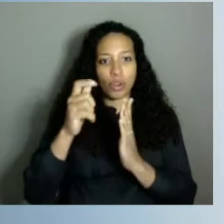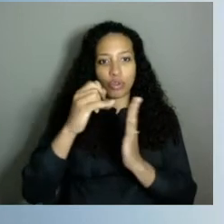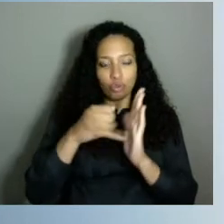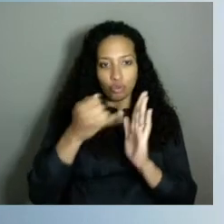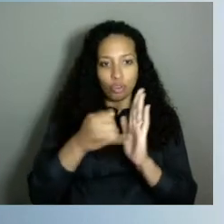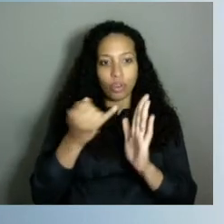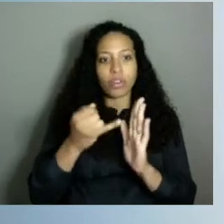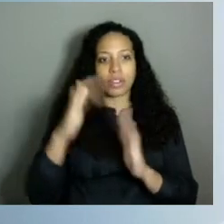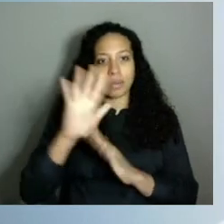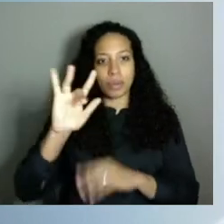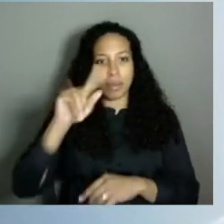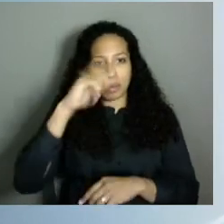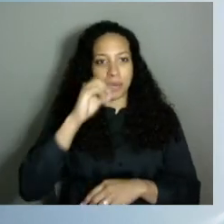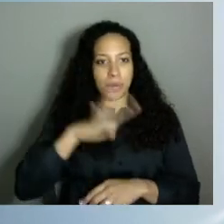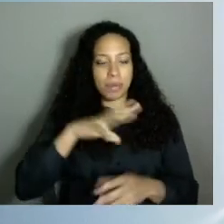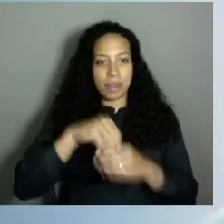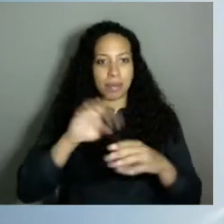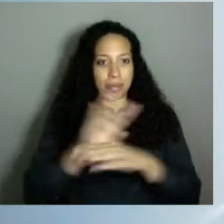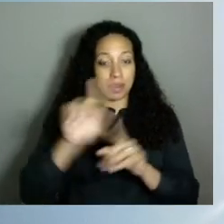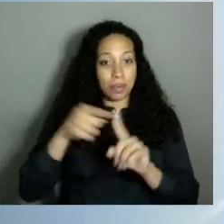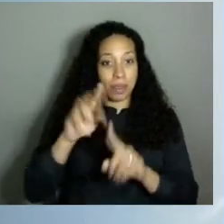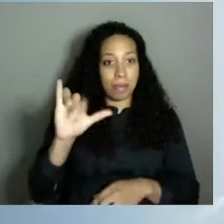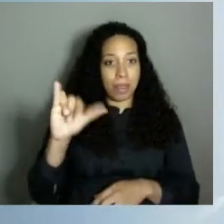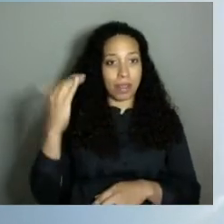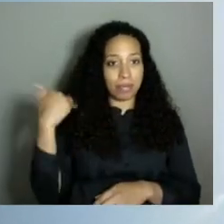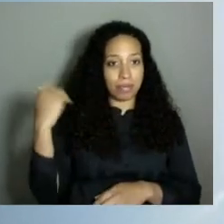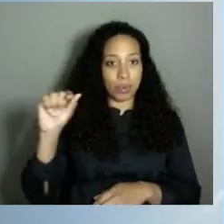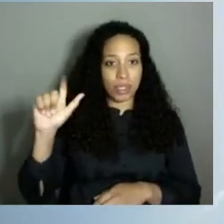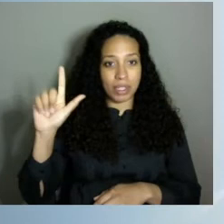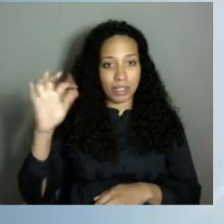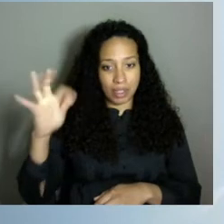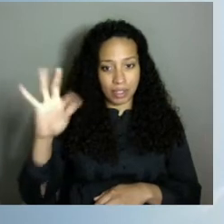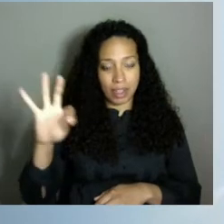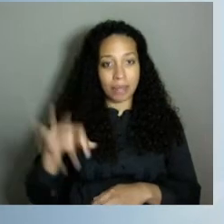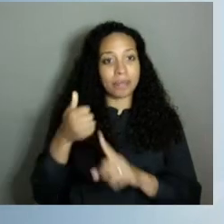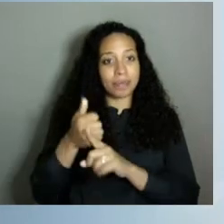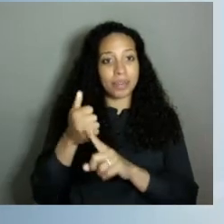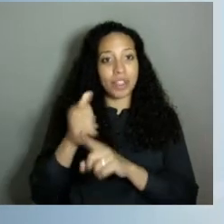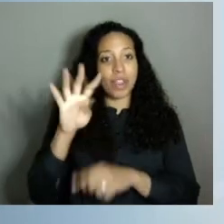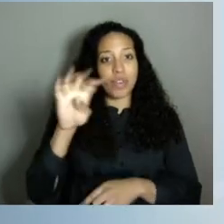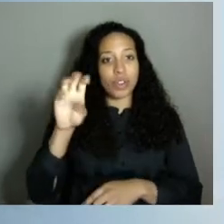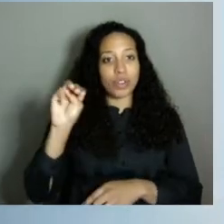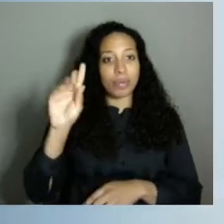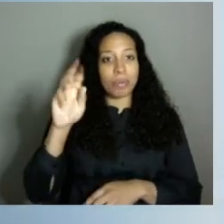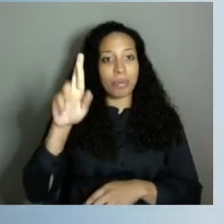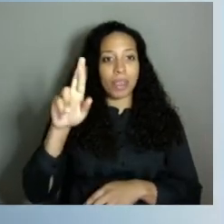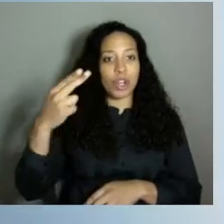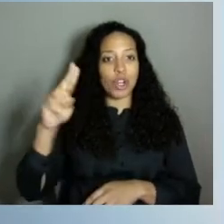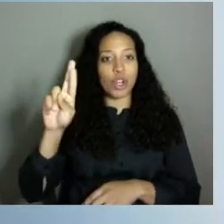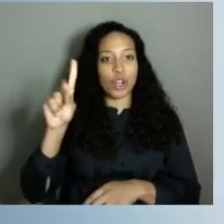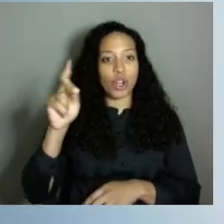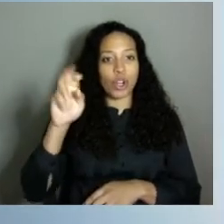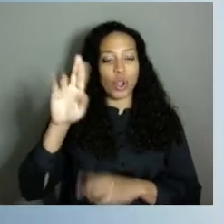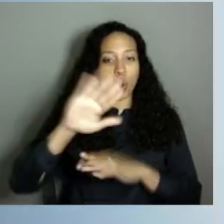Women in Business in May of 2019. Fun fact, Karen is a 400-meter hurdler, All-American for University of